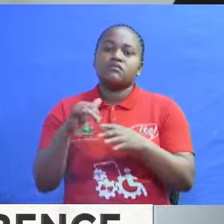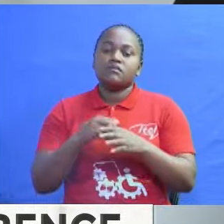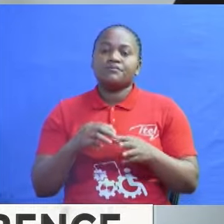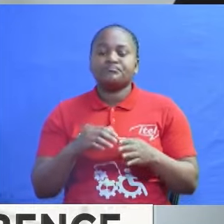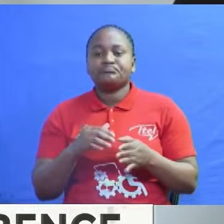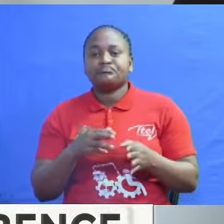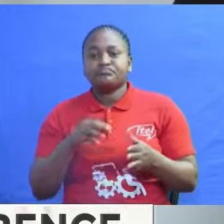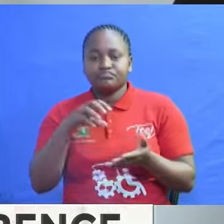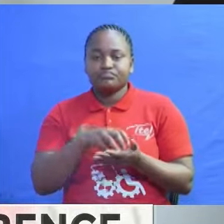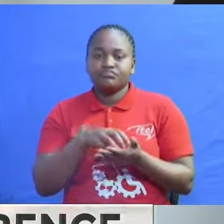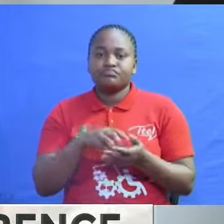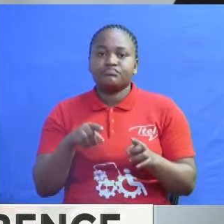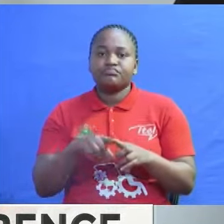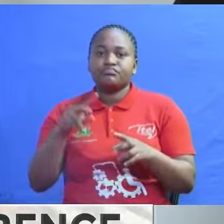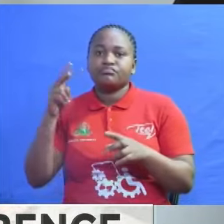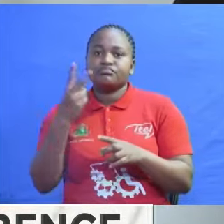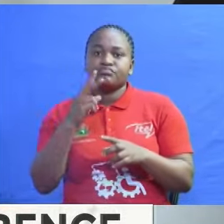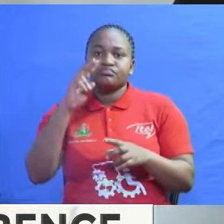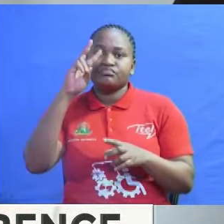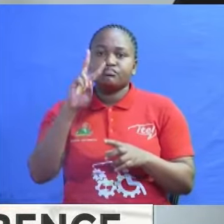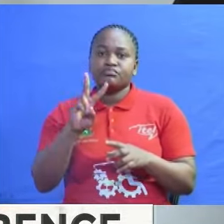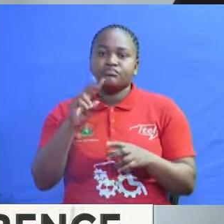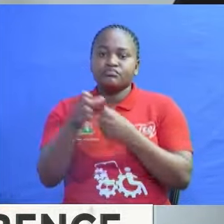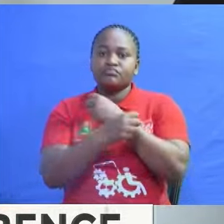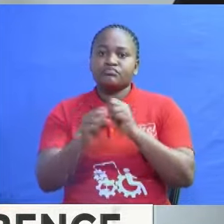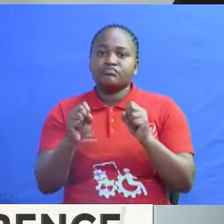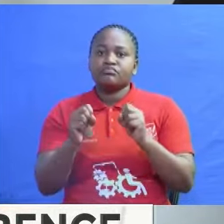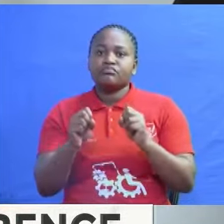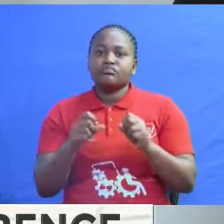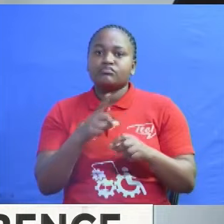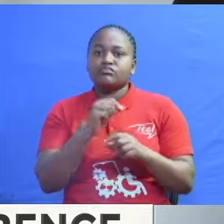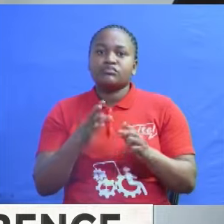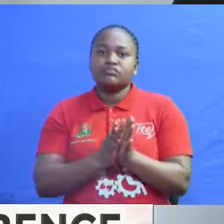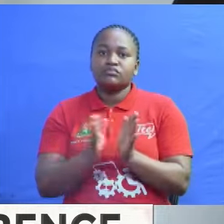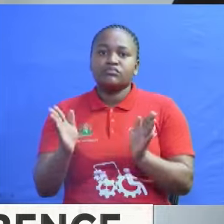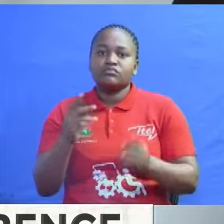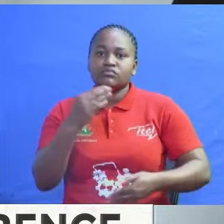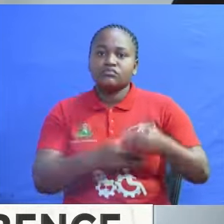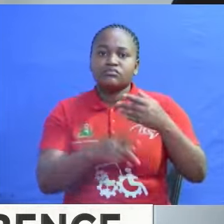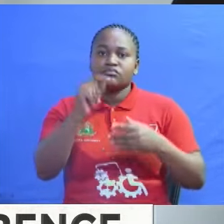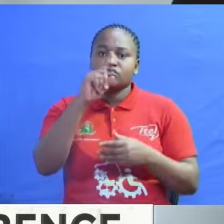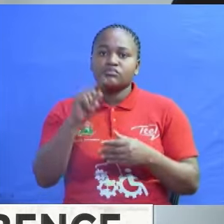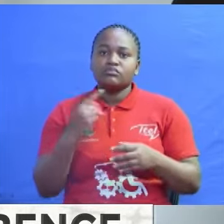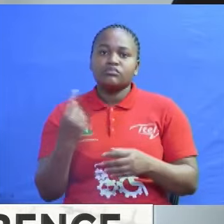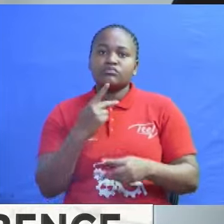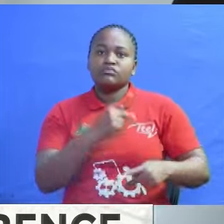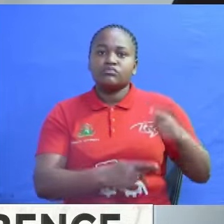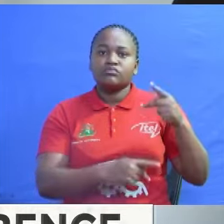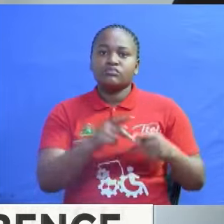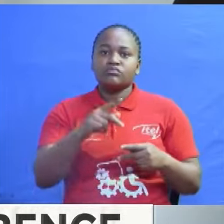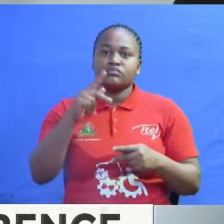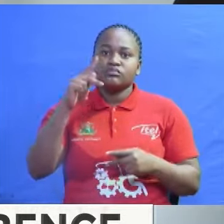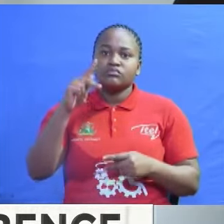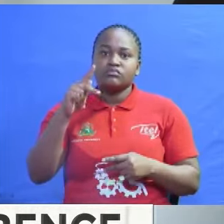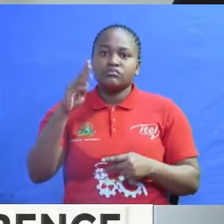particular position. The second Vice President went to Open University of Tanzania, where Professor Elfas